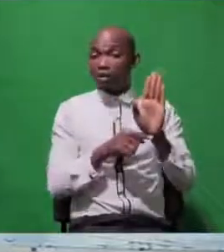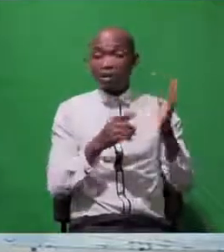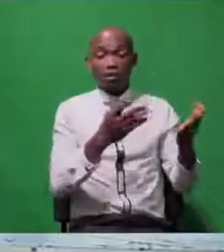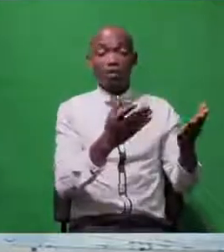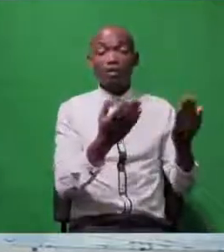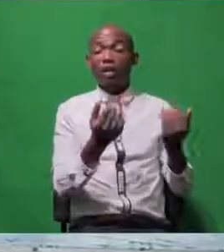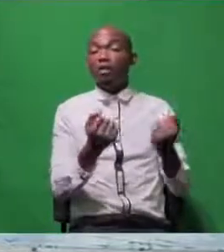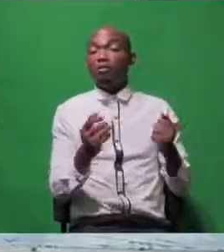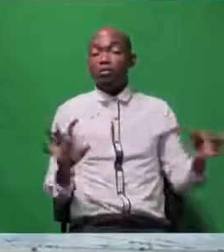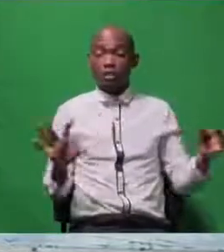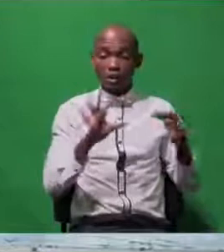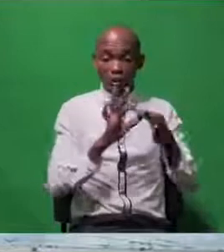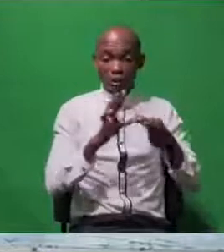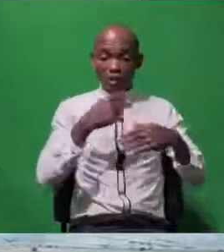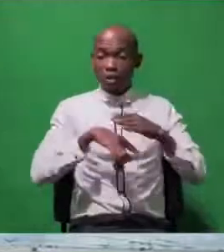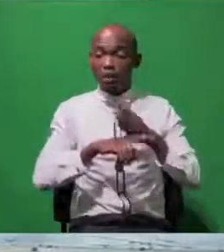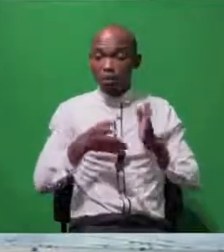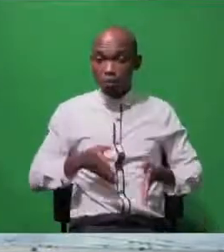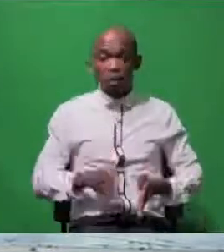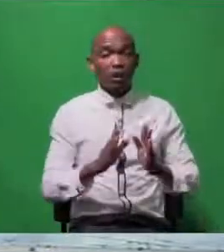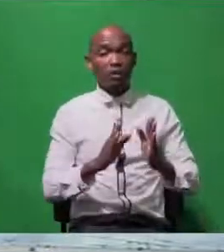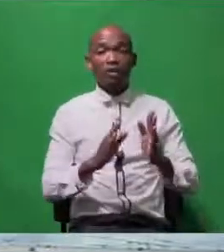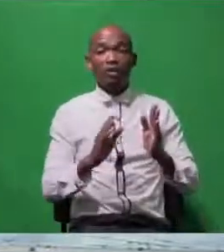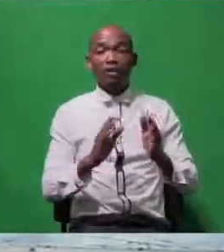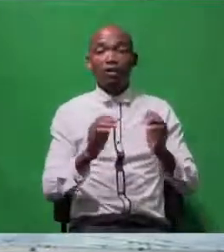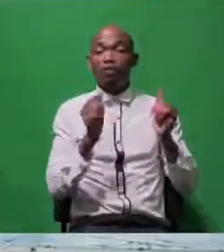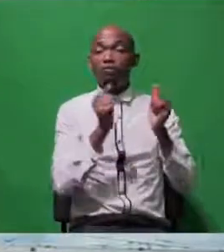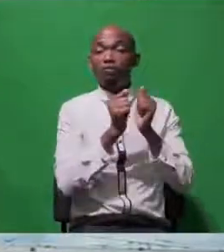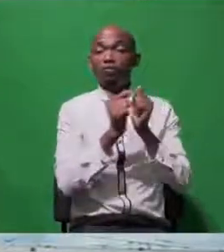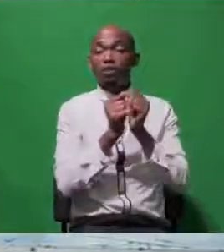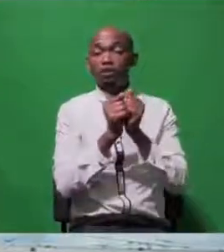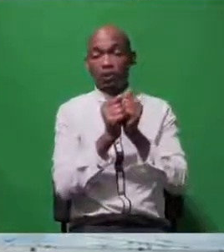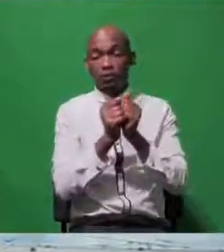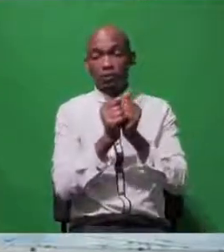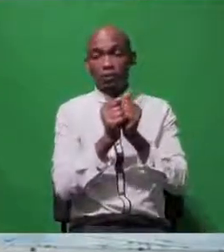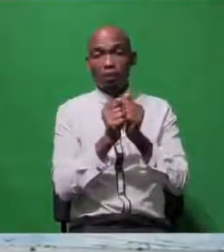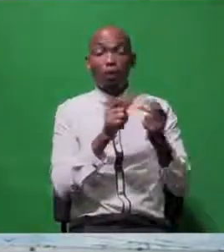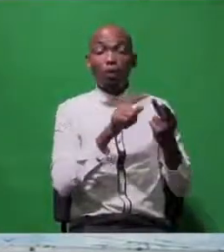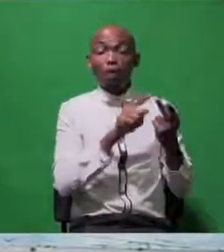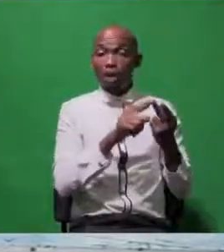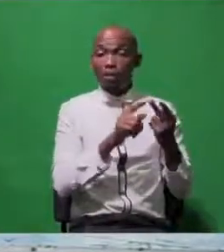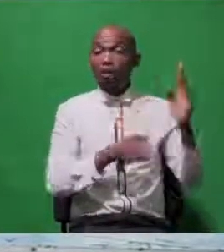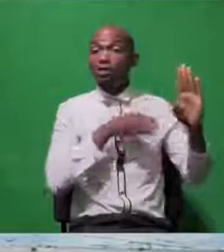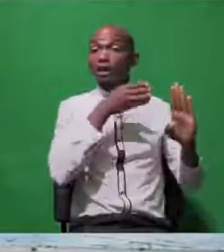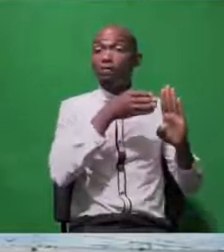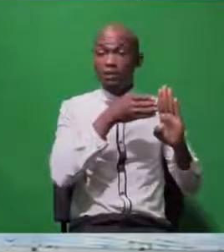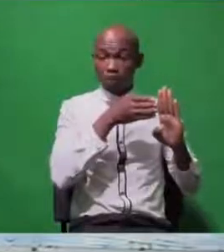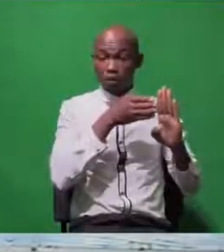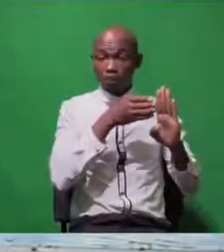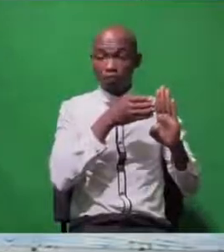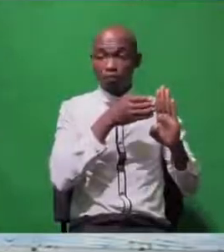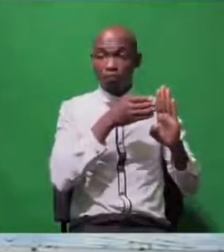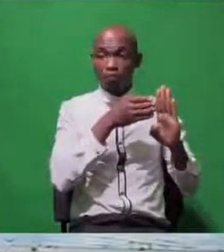to engage in production of raw materials. So one of the objectives